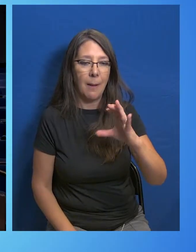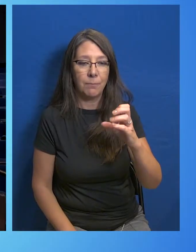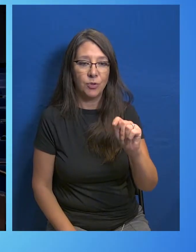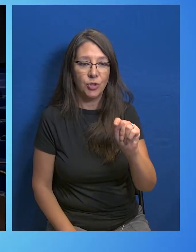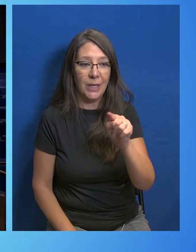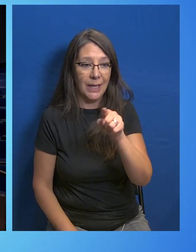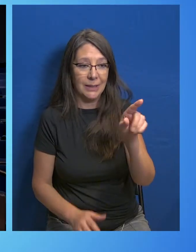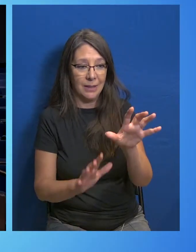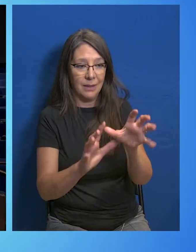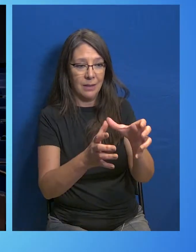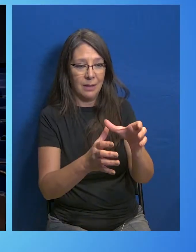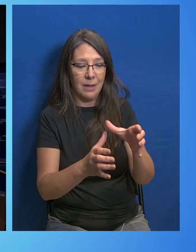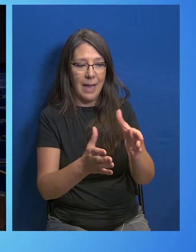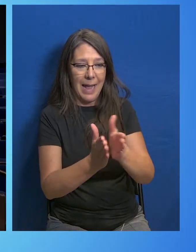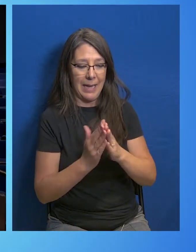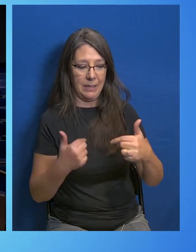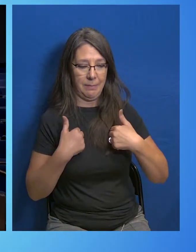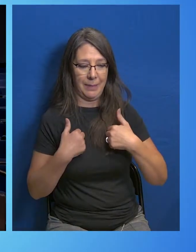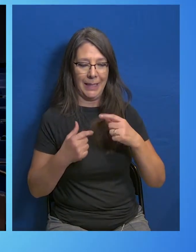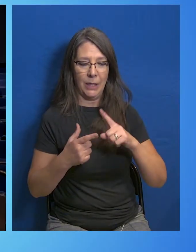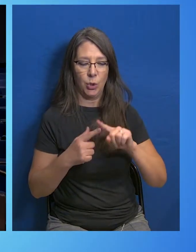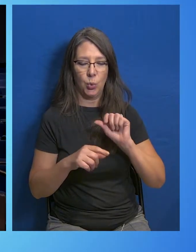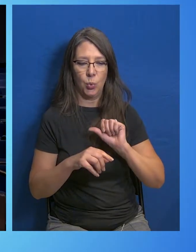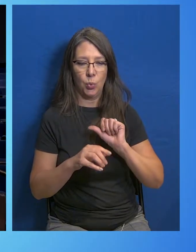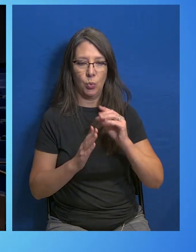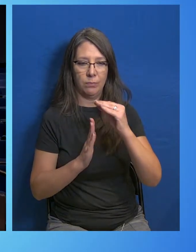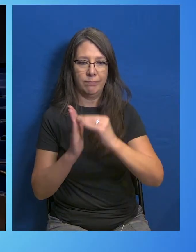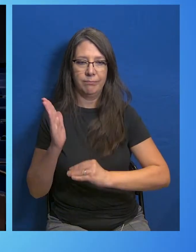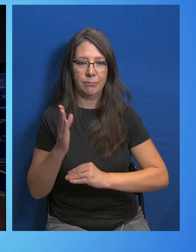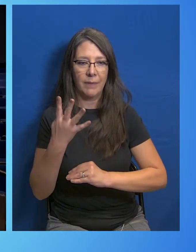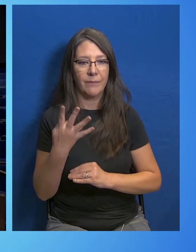bills, because we want to